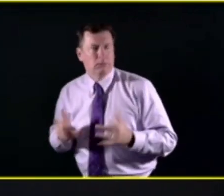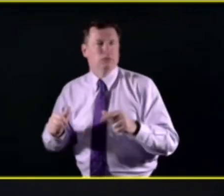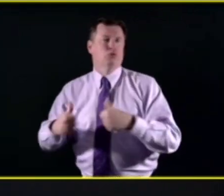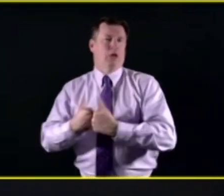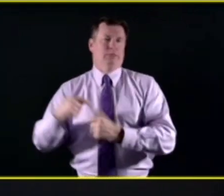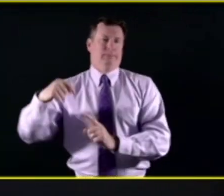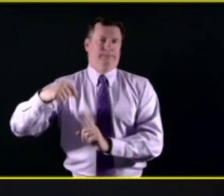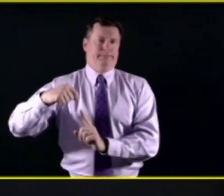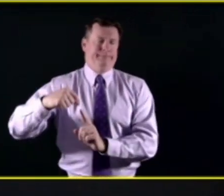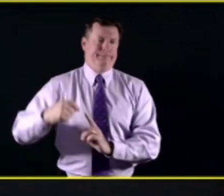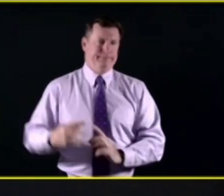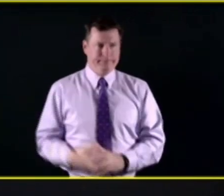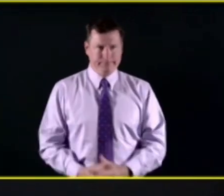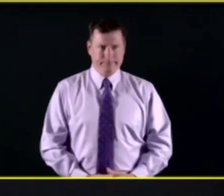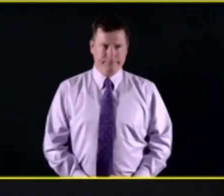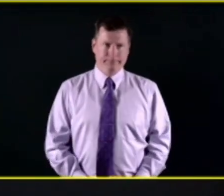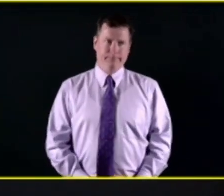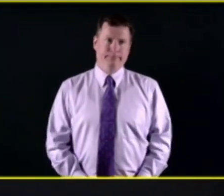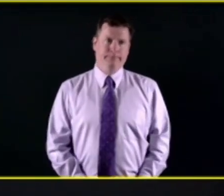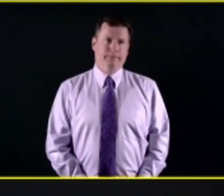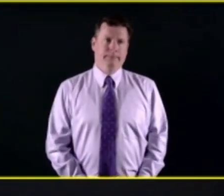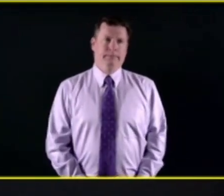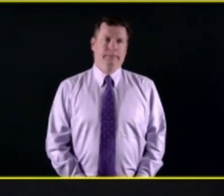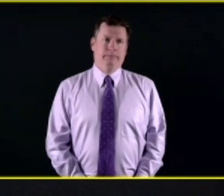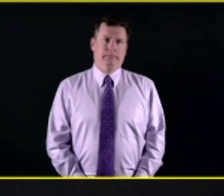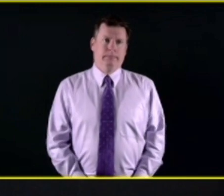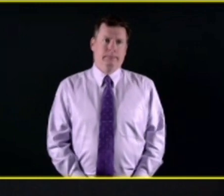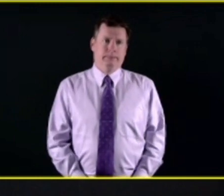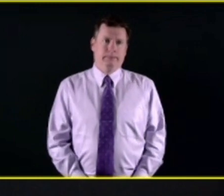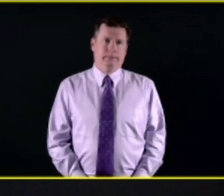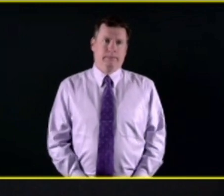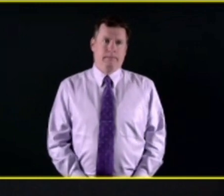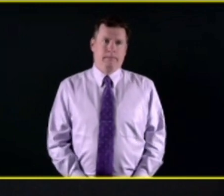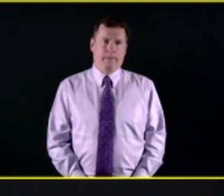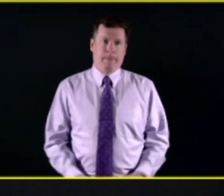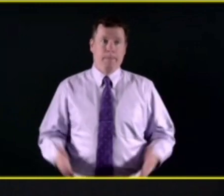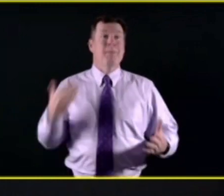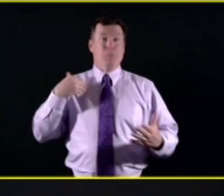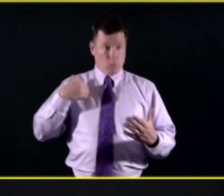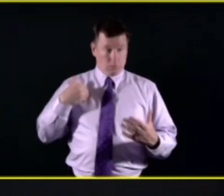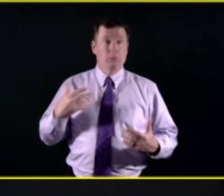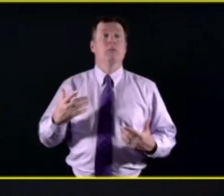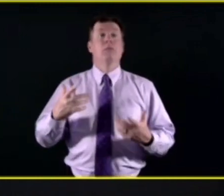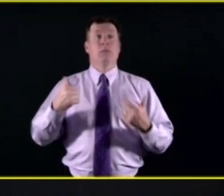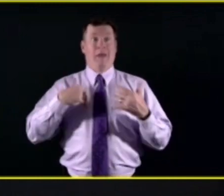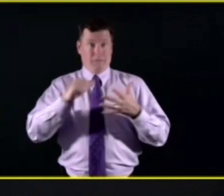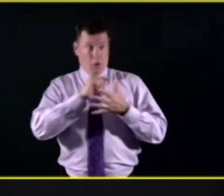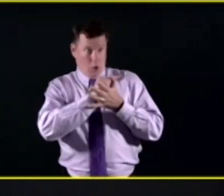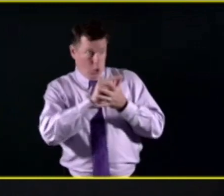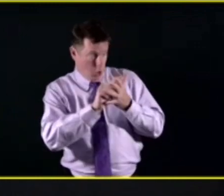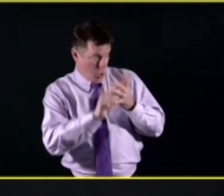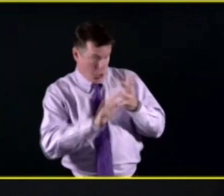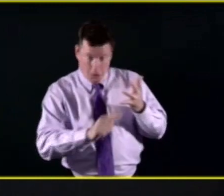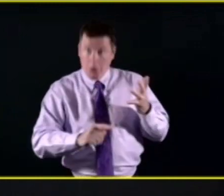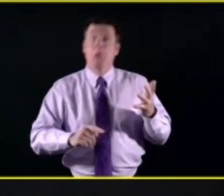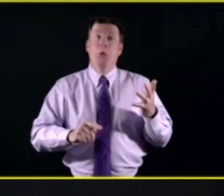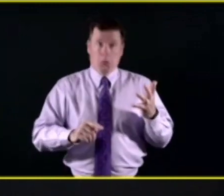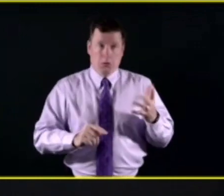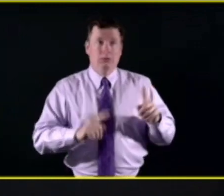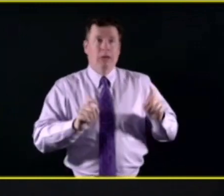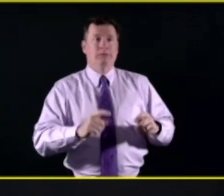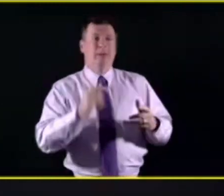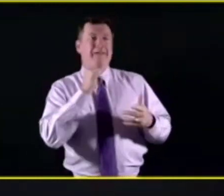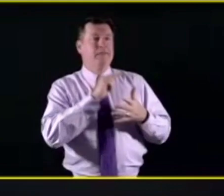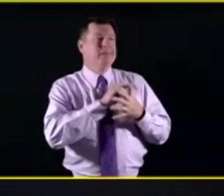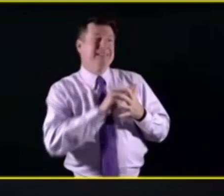know, the criterion are broadening to some degree. Certainly, if you're an essential worker with symptoms or even asymptomatic, you are now eligible to get